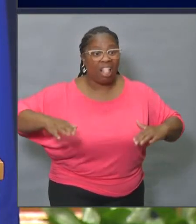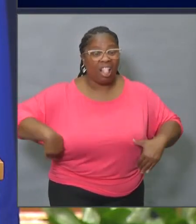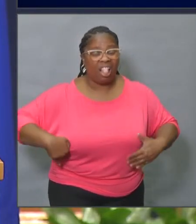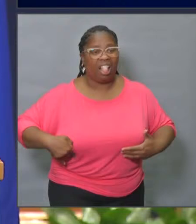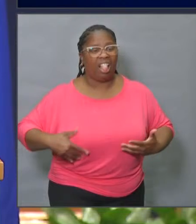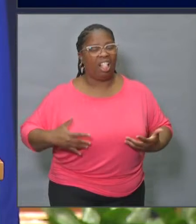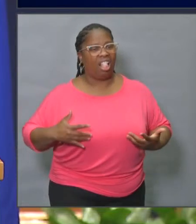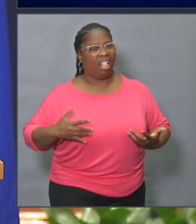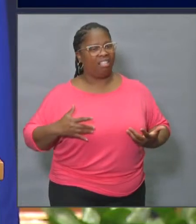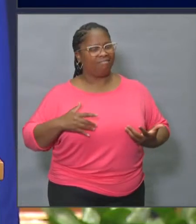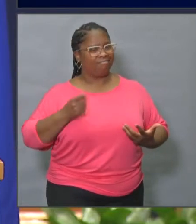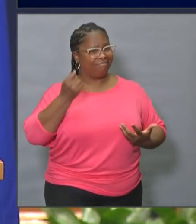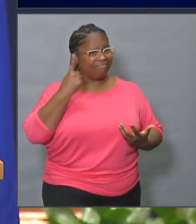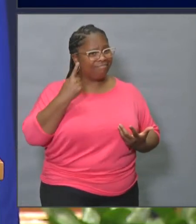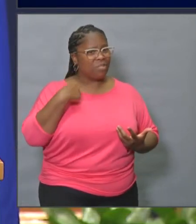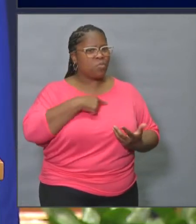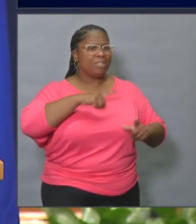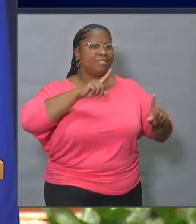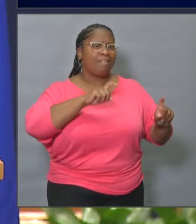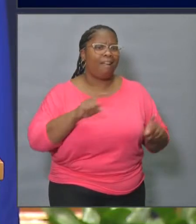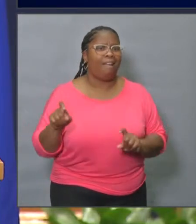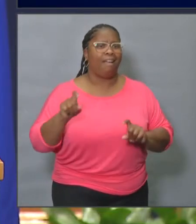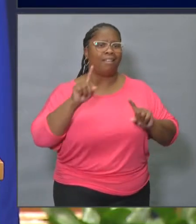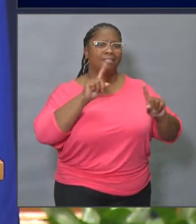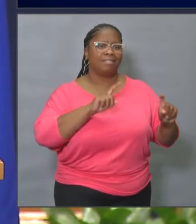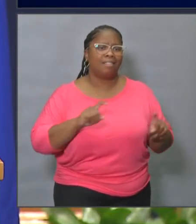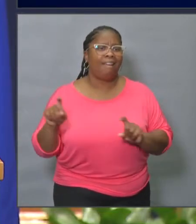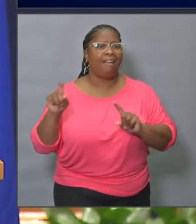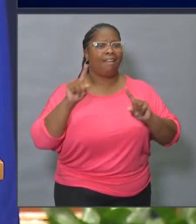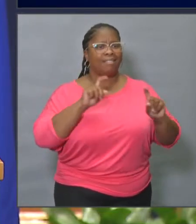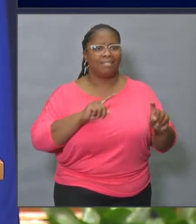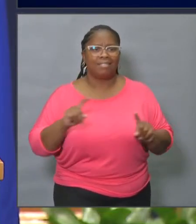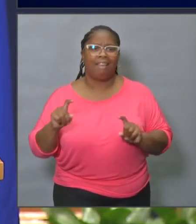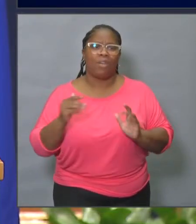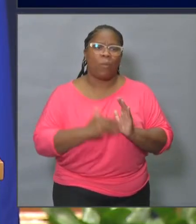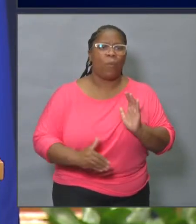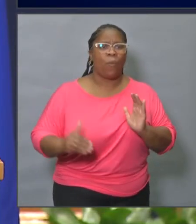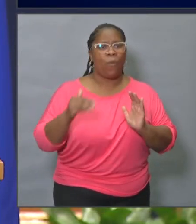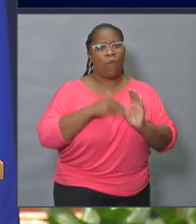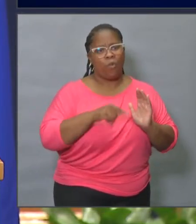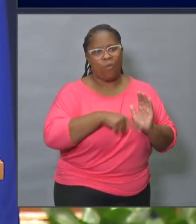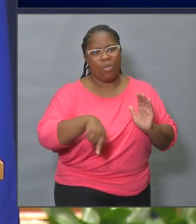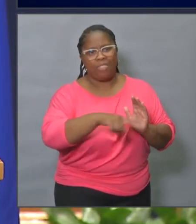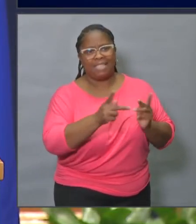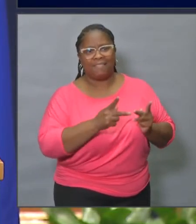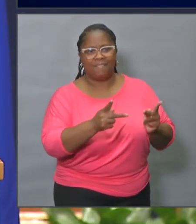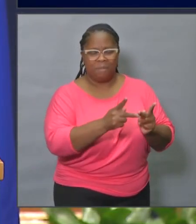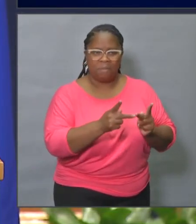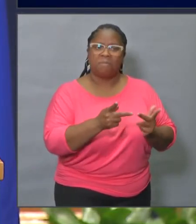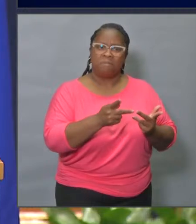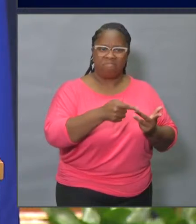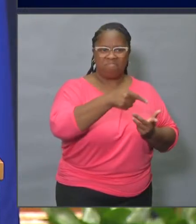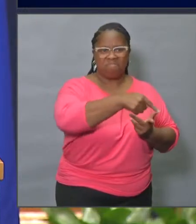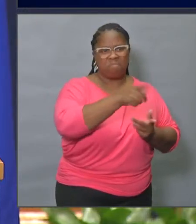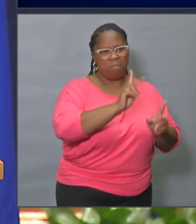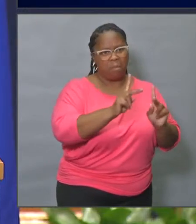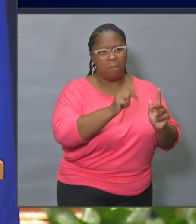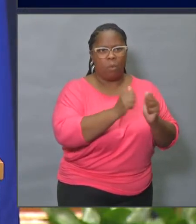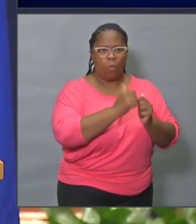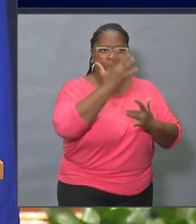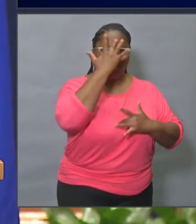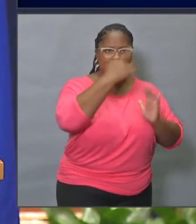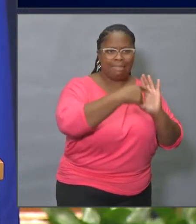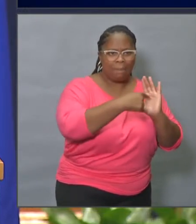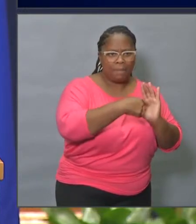of this is because we test all the time in these facilities, particularly people who are symptomatic, and when they test